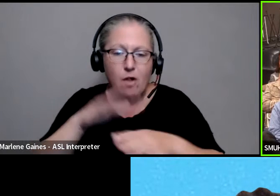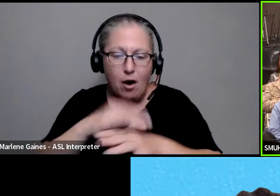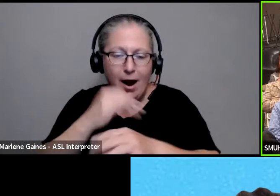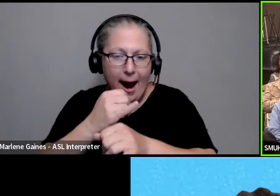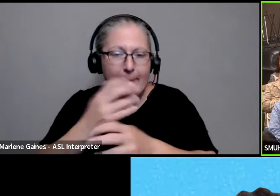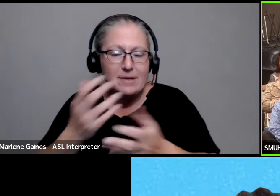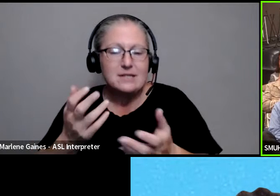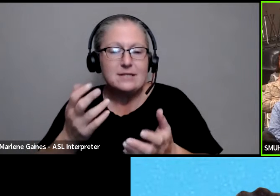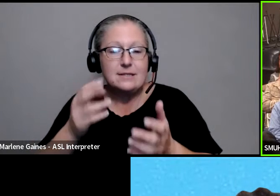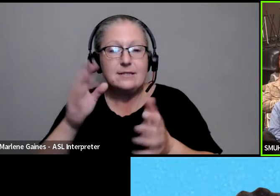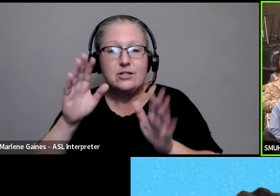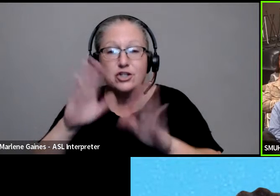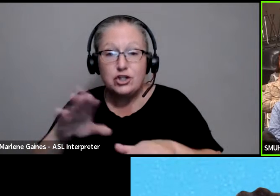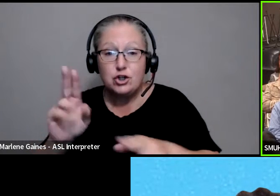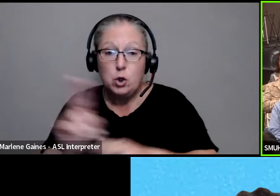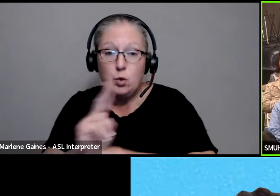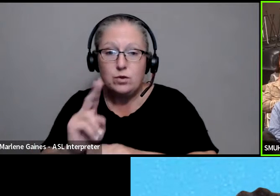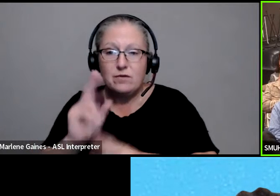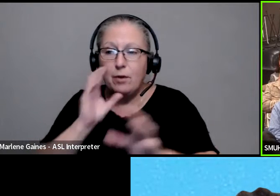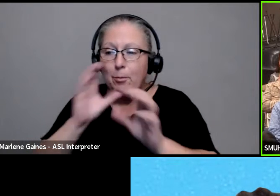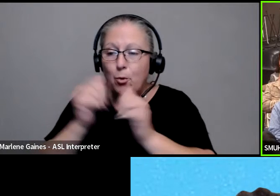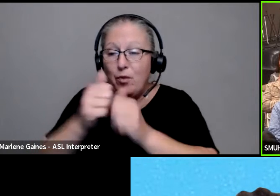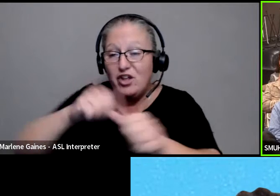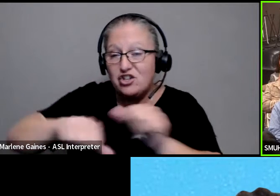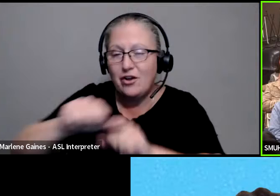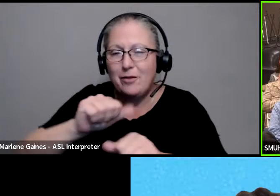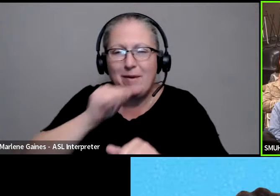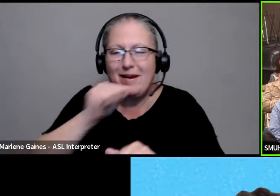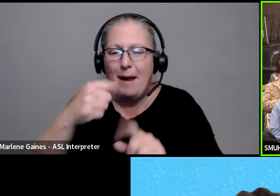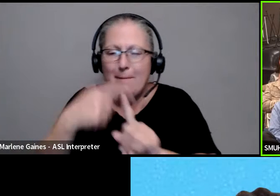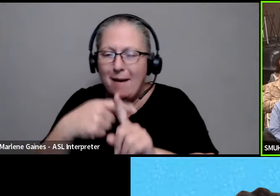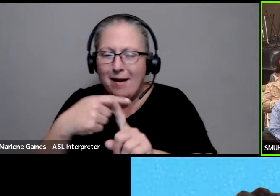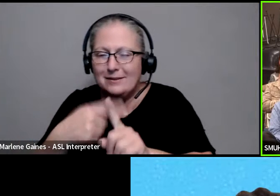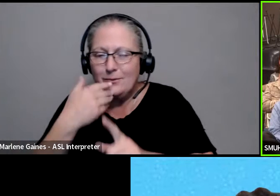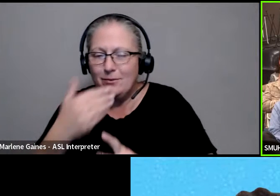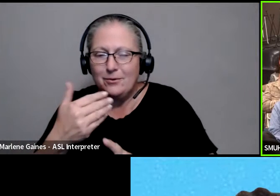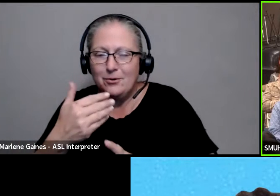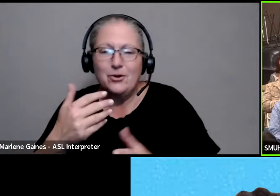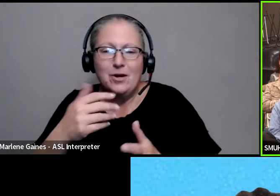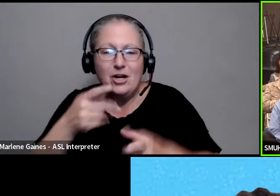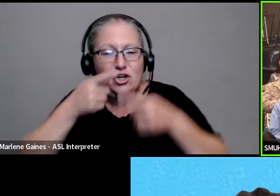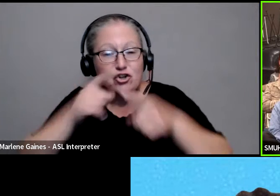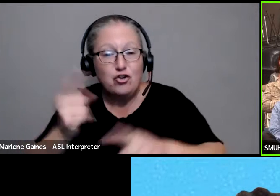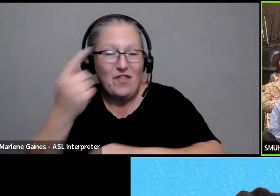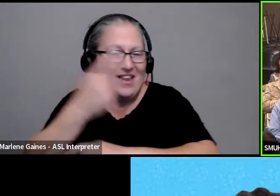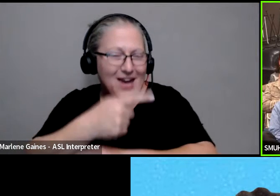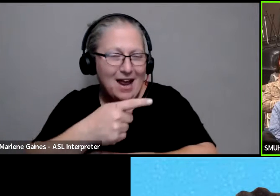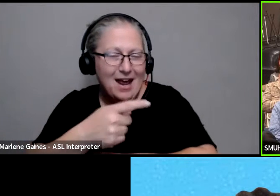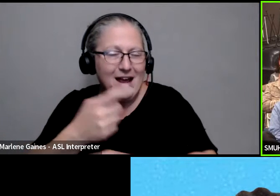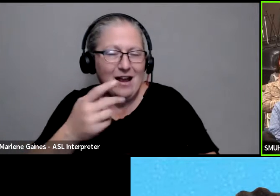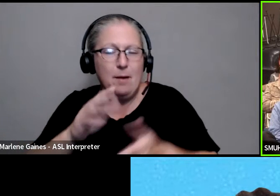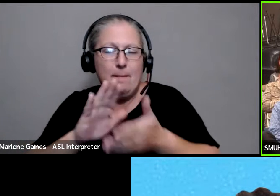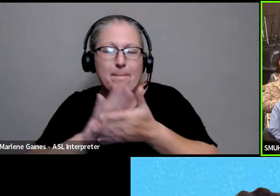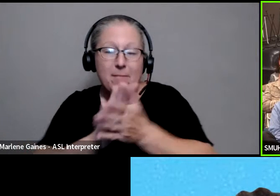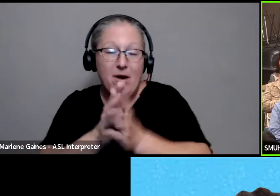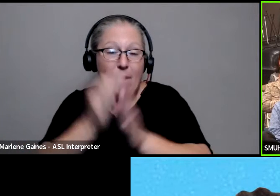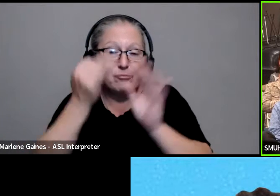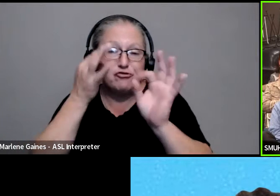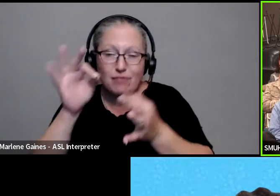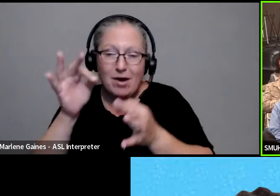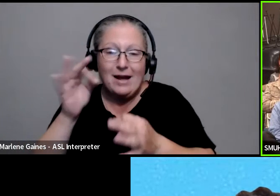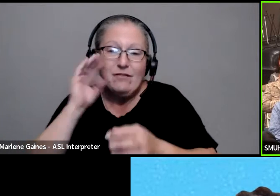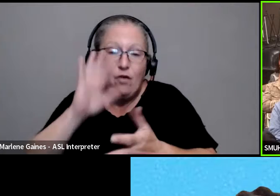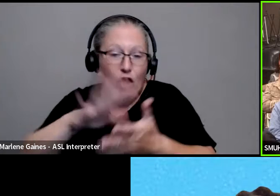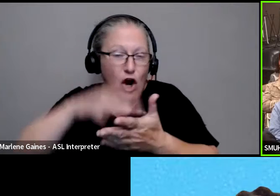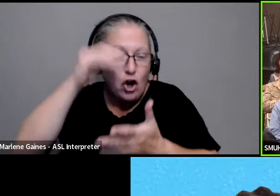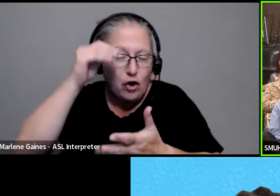the kids were using it to communicate with each other, but not necessarily in a good way, just during the day. And so it was becoming distracting to the learning. And